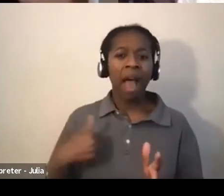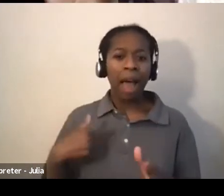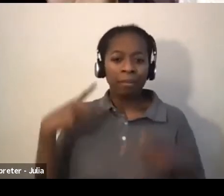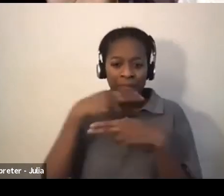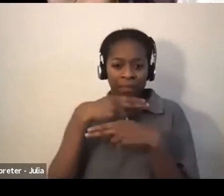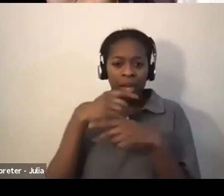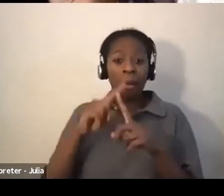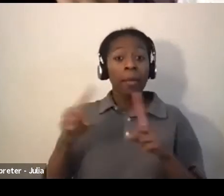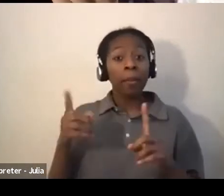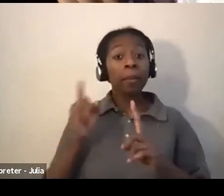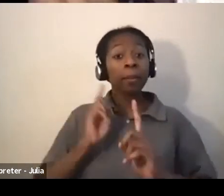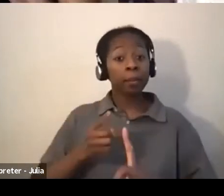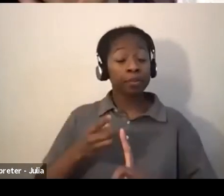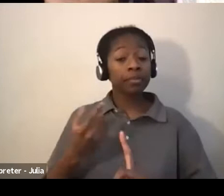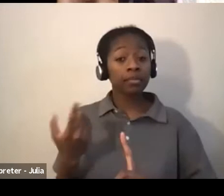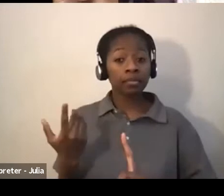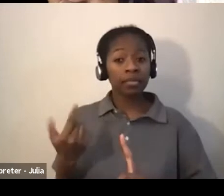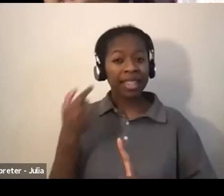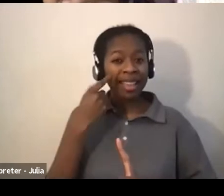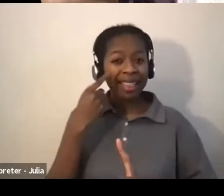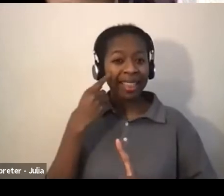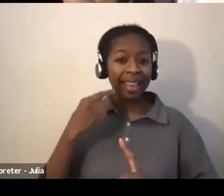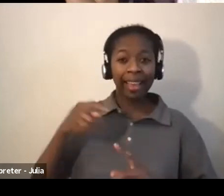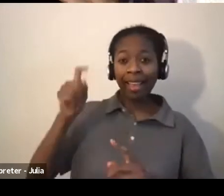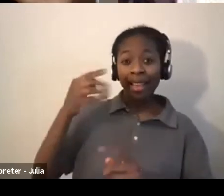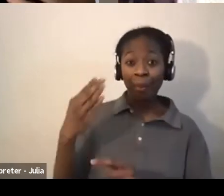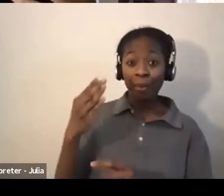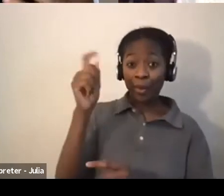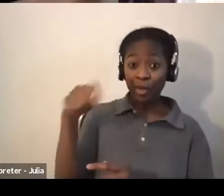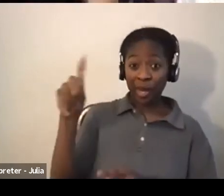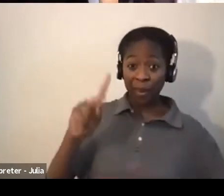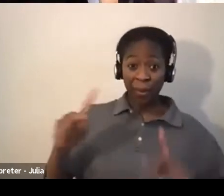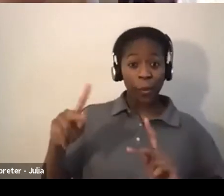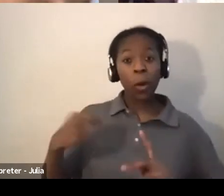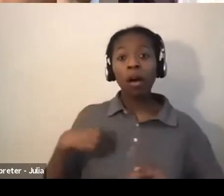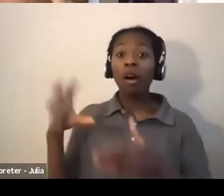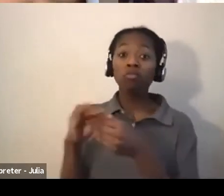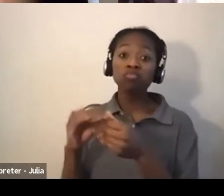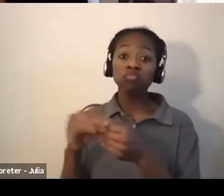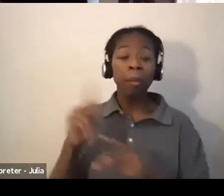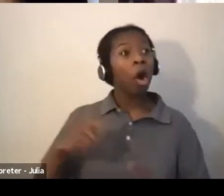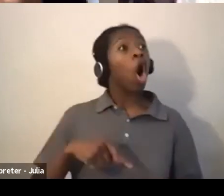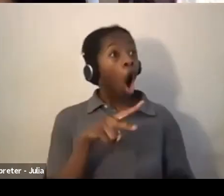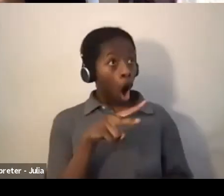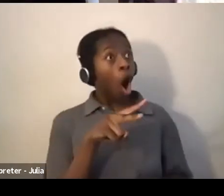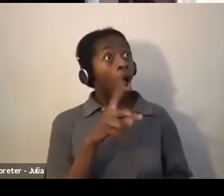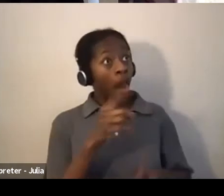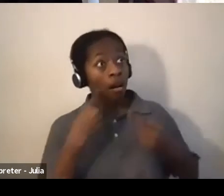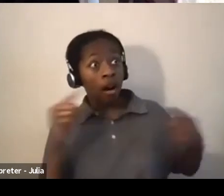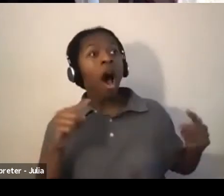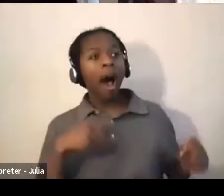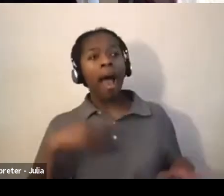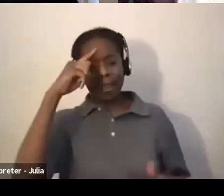picture is, I just think that these influencers and blue check people will say something and everybody runs with it, which I think you should have a mind of your